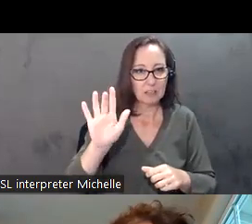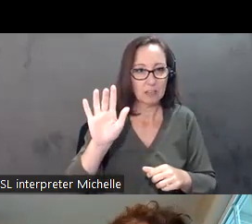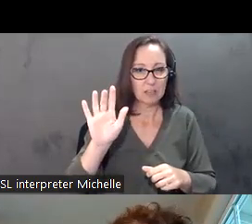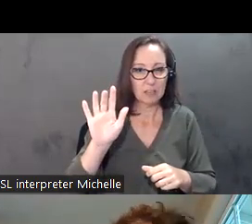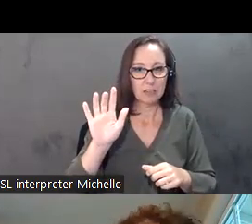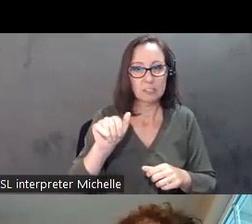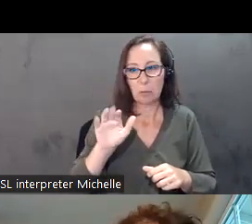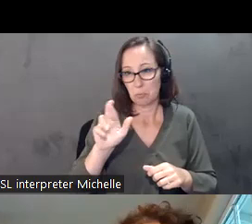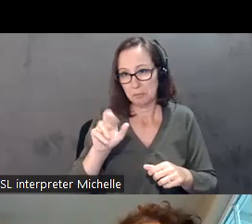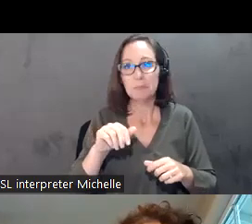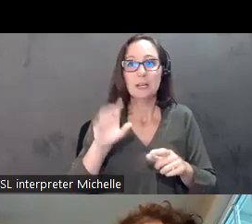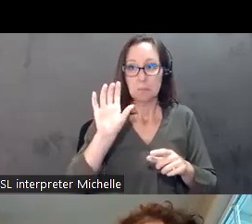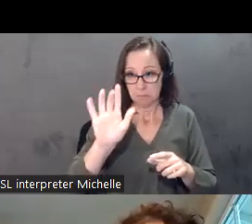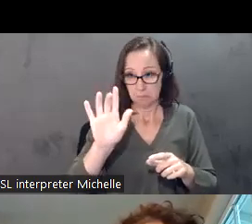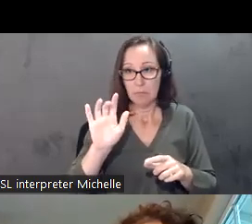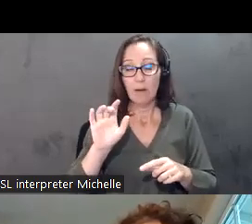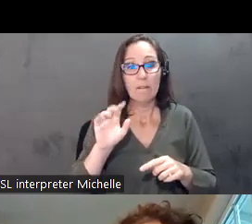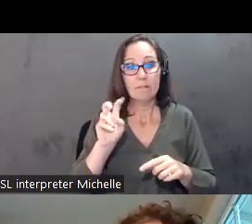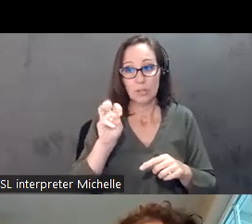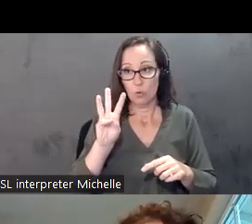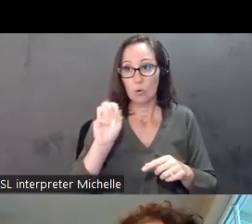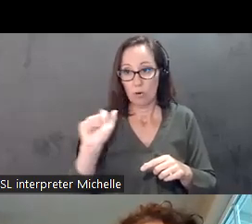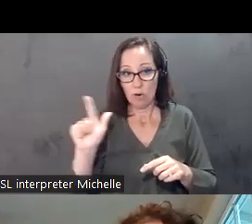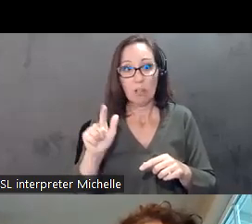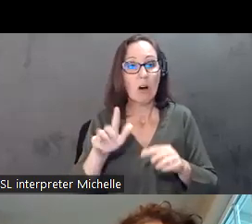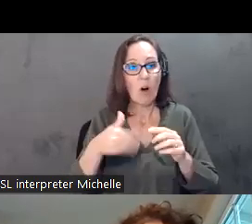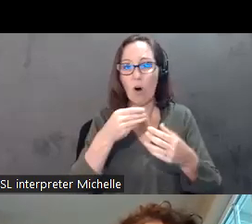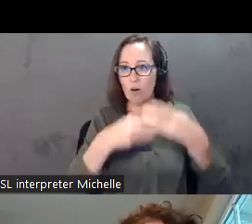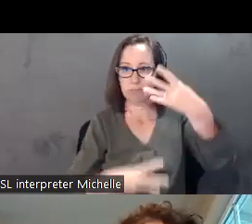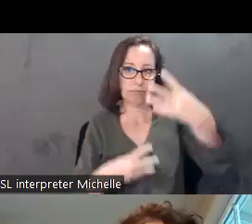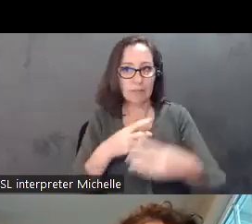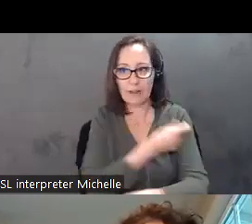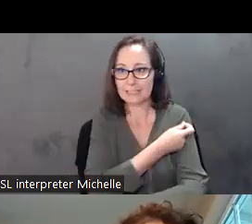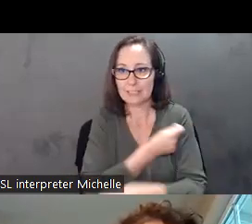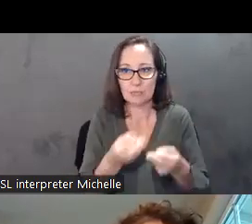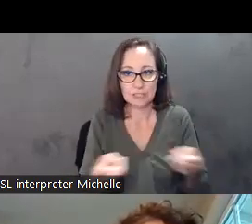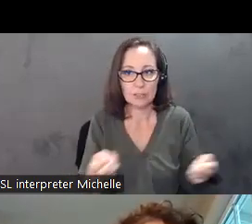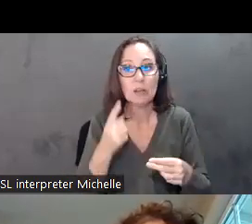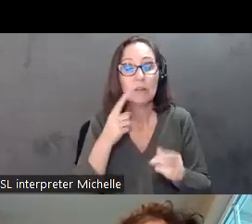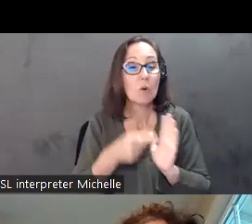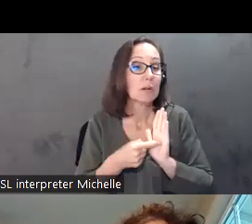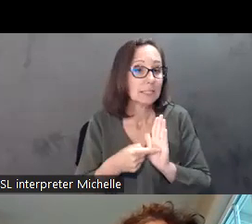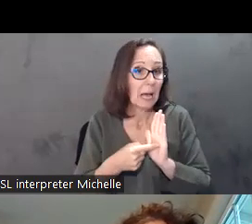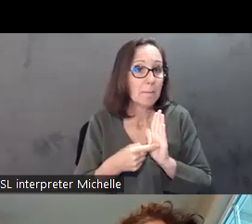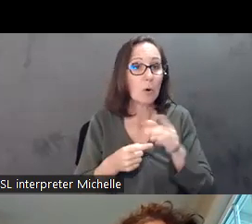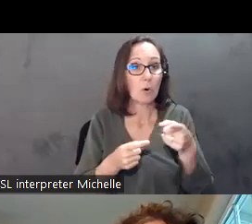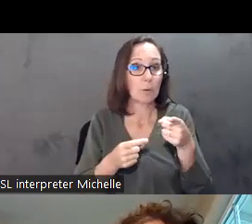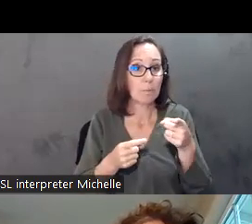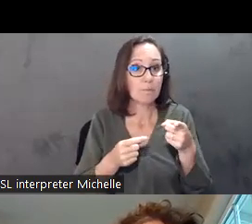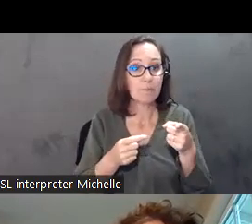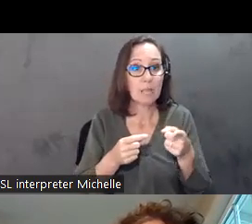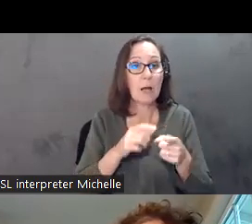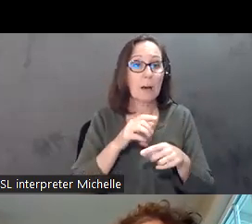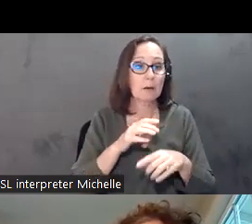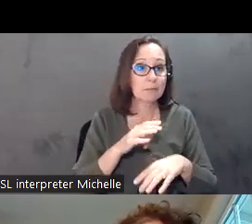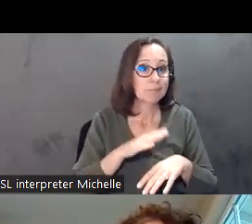Thank you. This lists all of our vaccine resources. So for example, we also have COVID vaccine promising